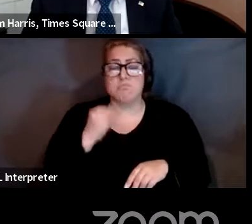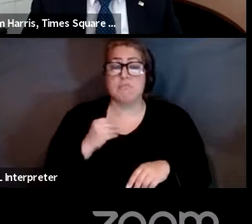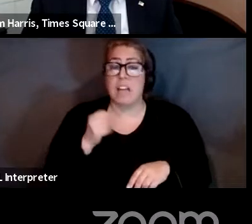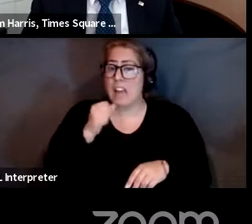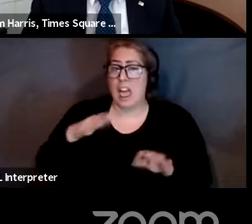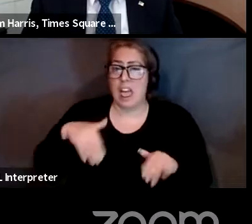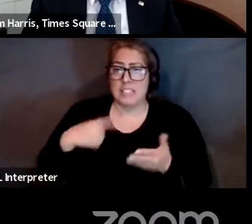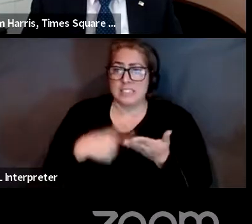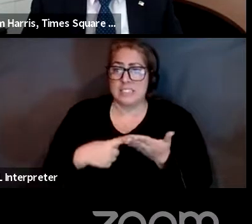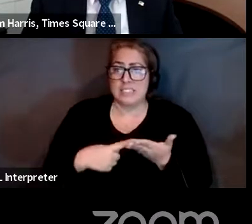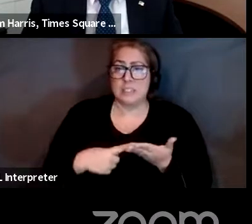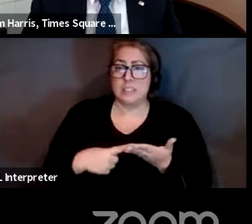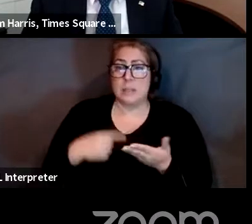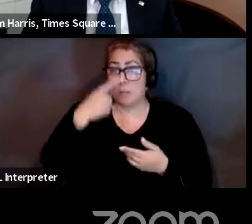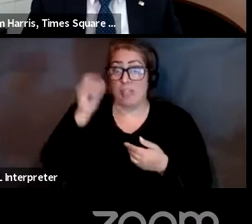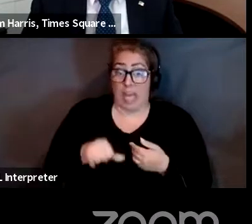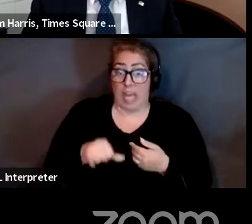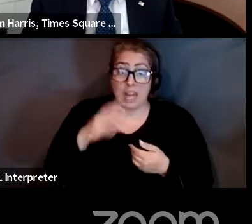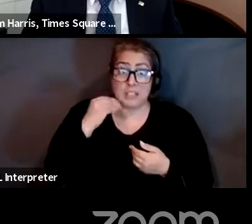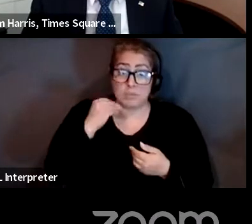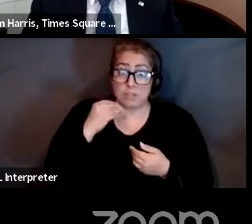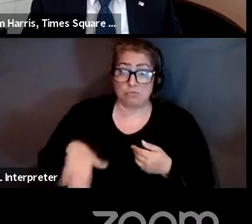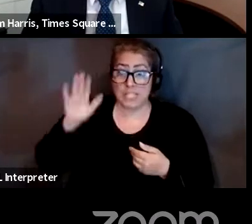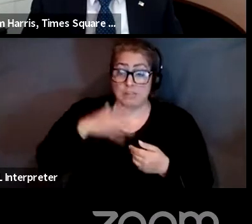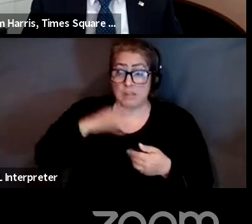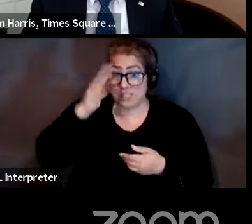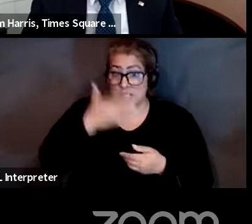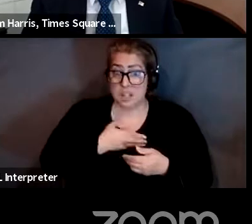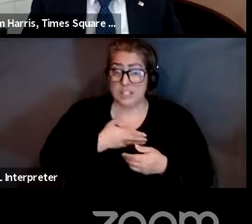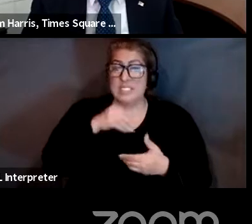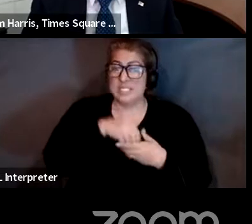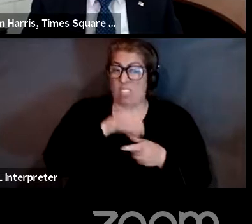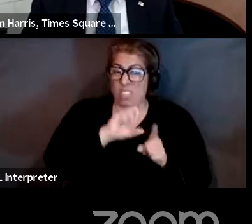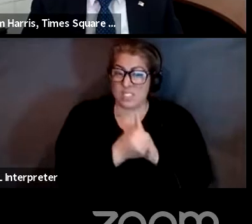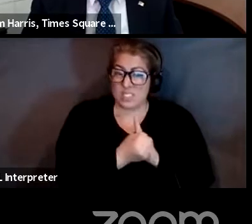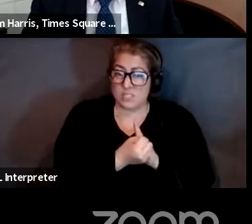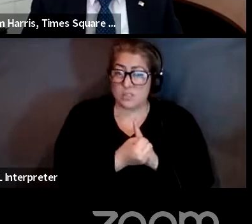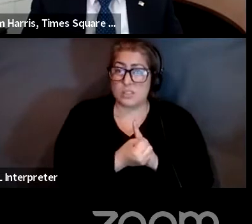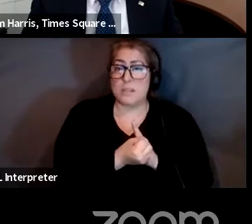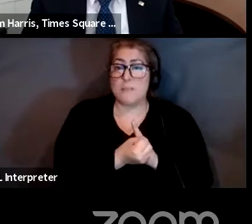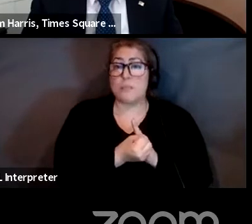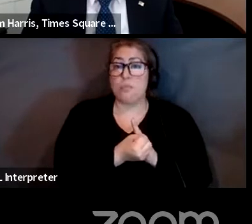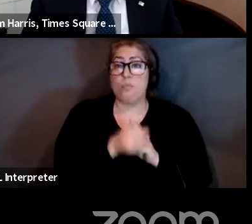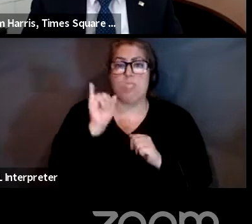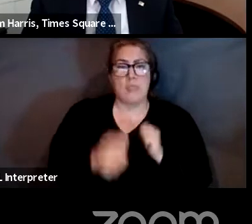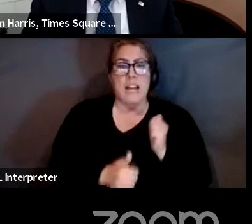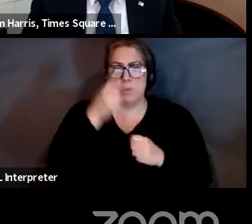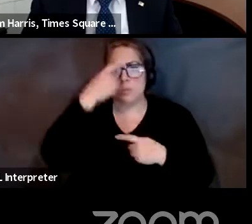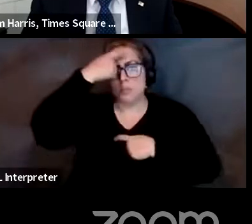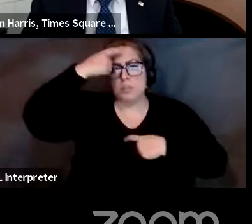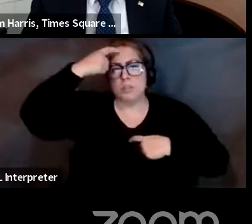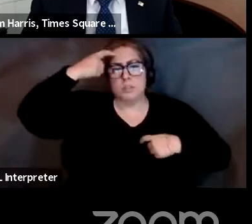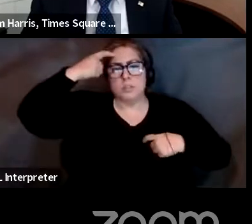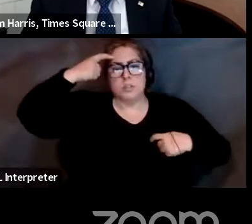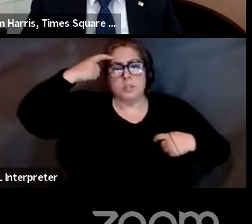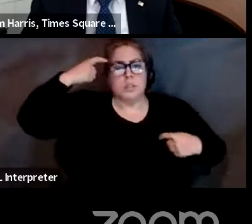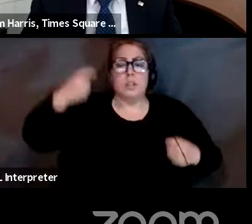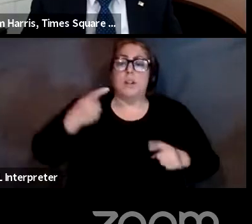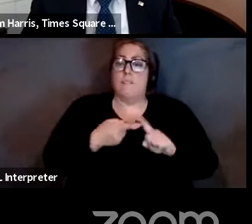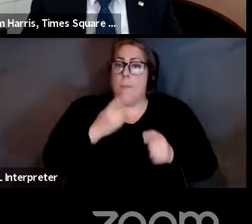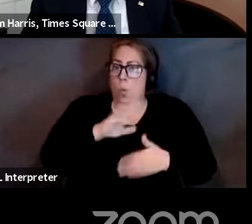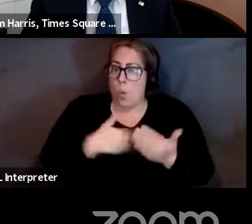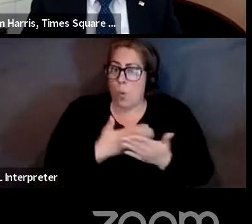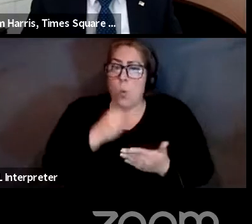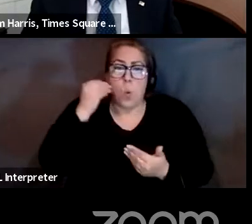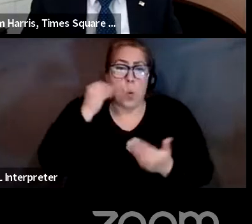because that experience of raising my son under those conditions is the most traumatic of my entire